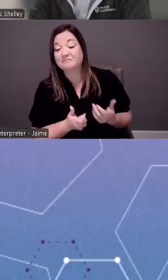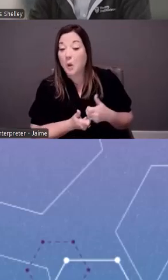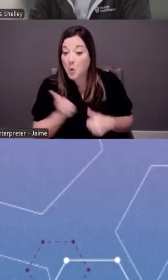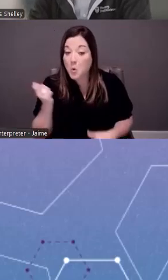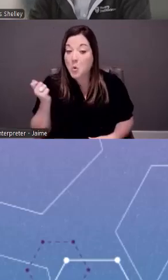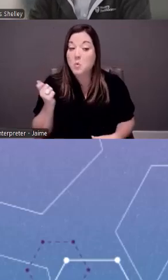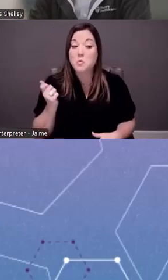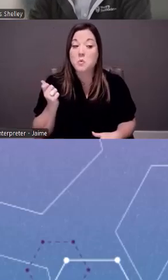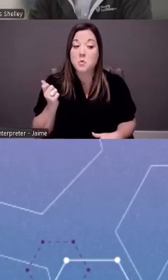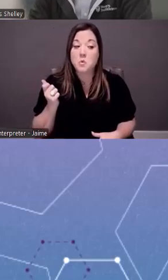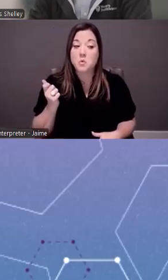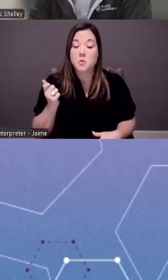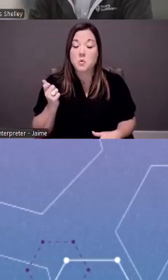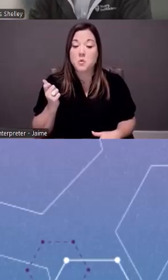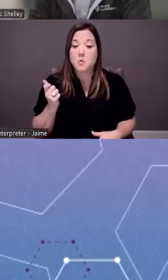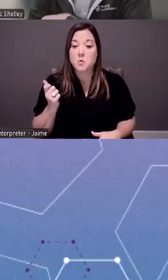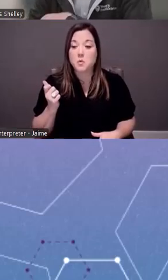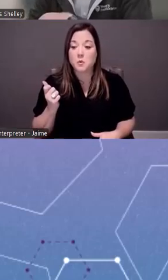the kind of